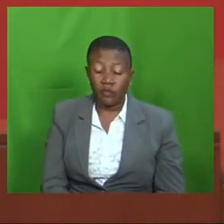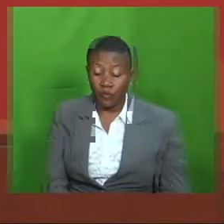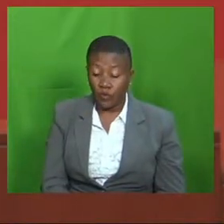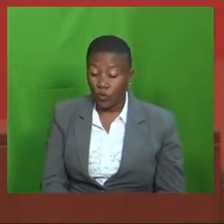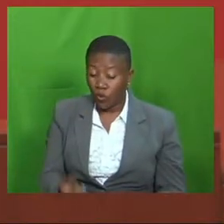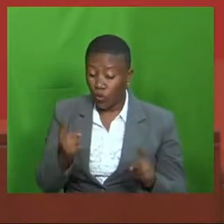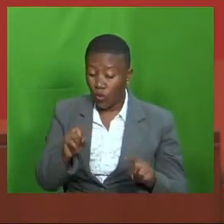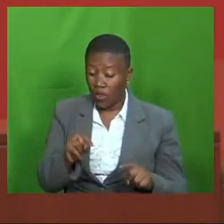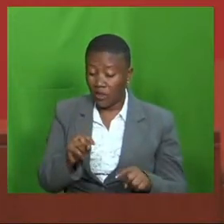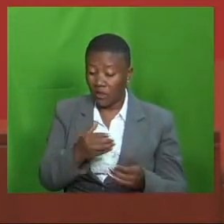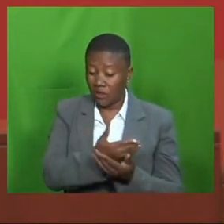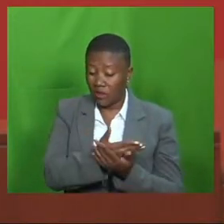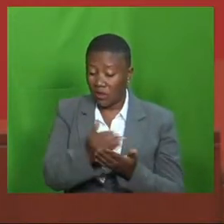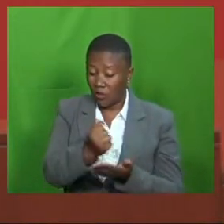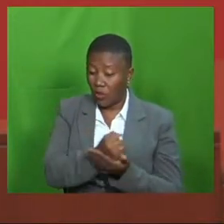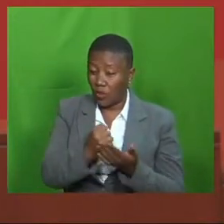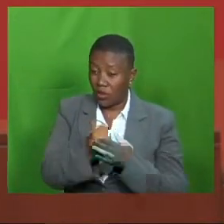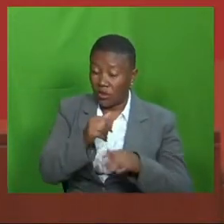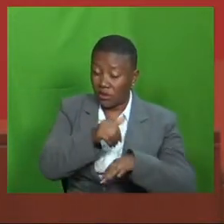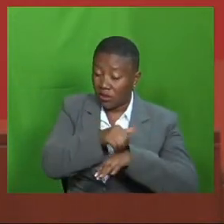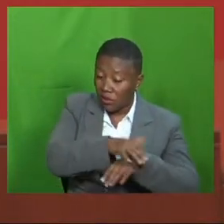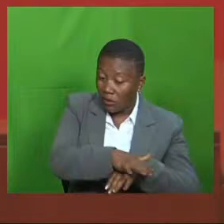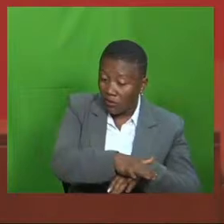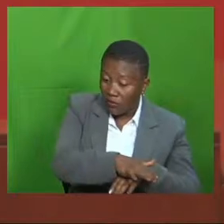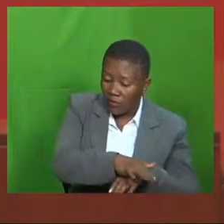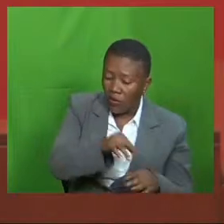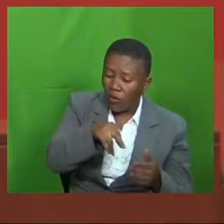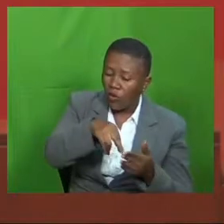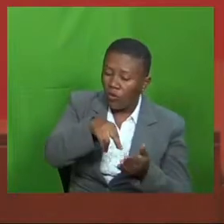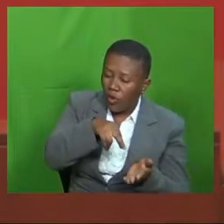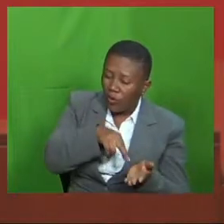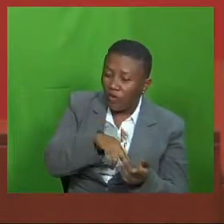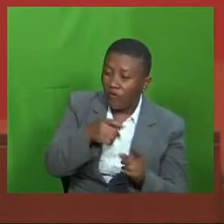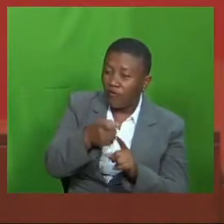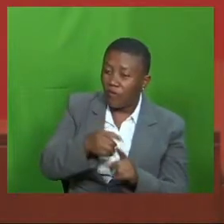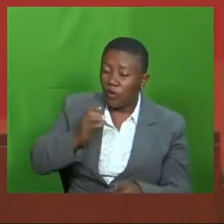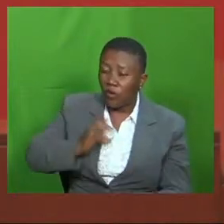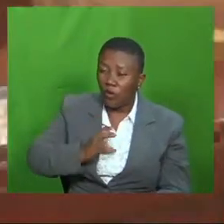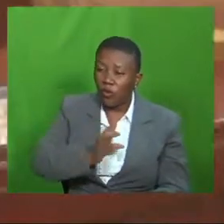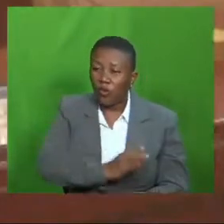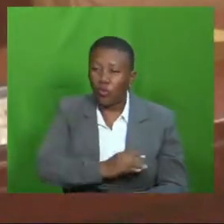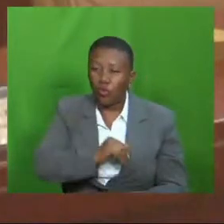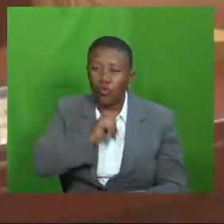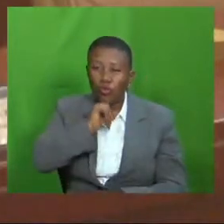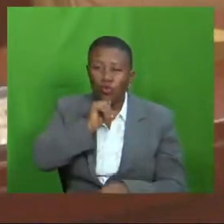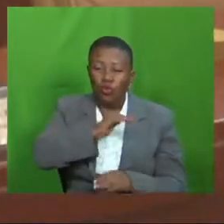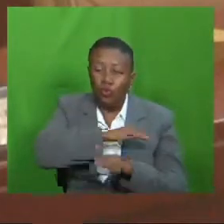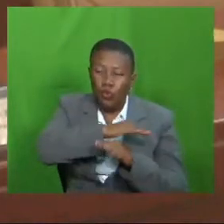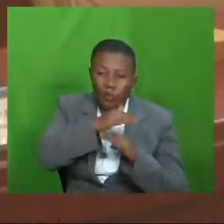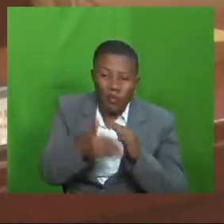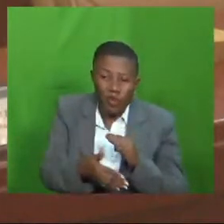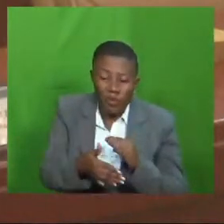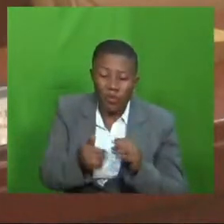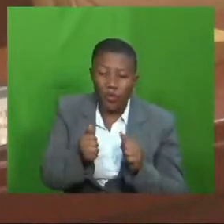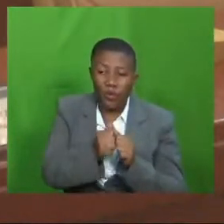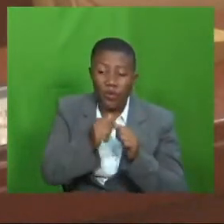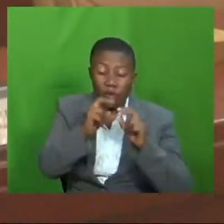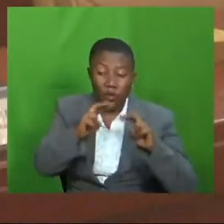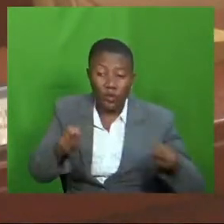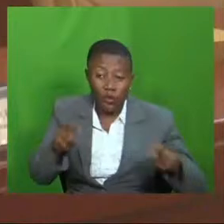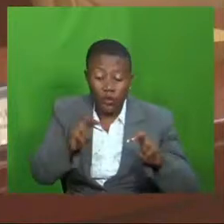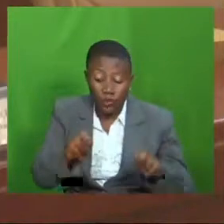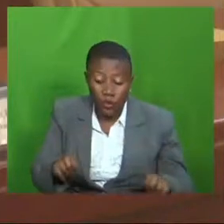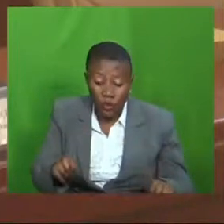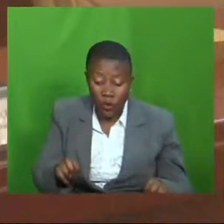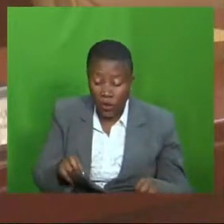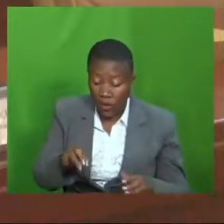therefore, the report of the committee does not complete the inquiry into the matter. The report of